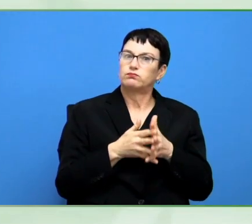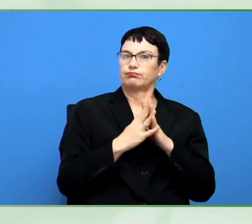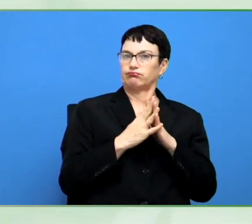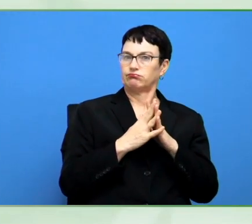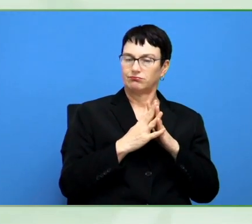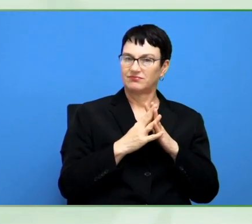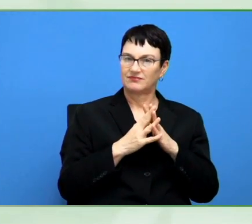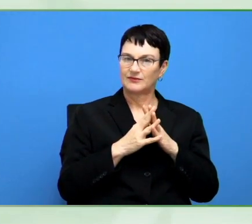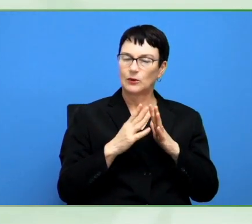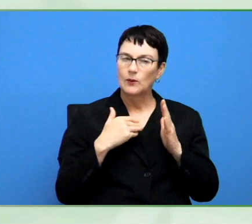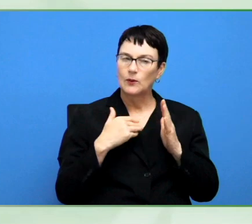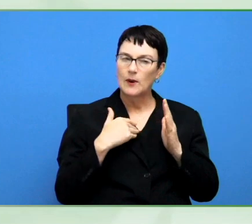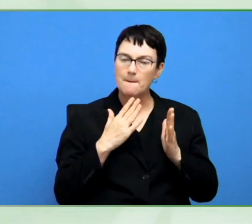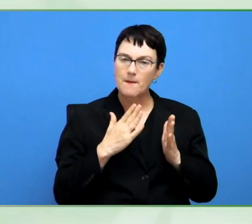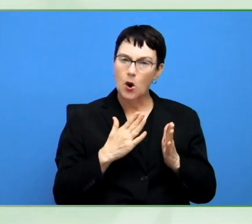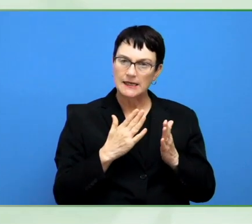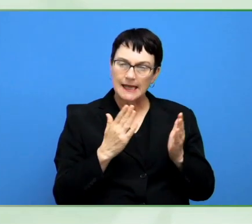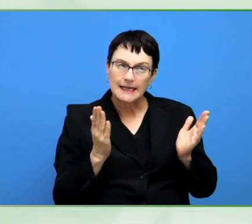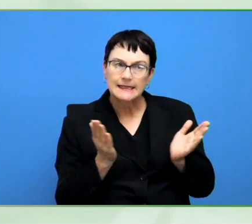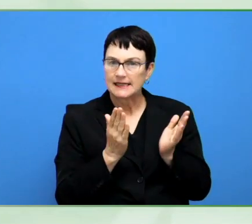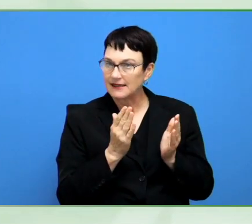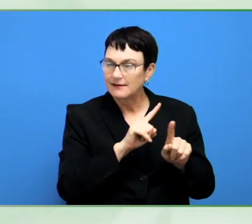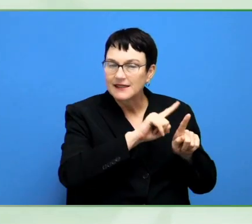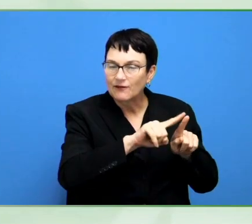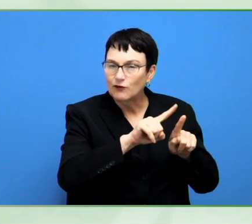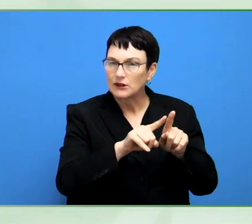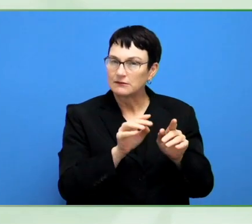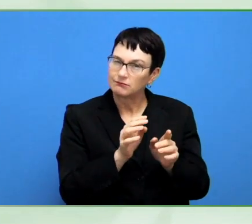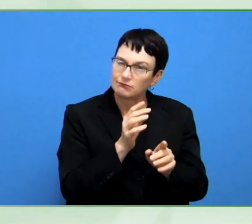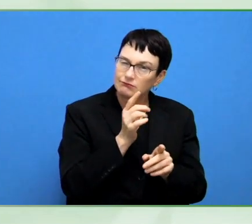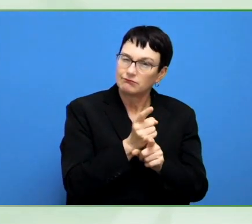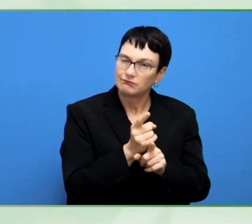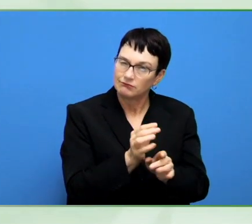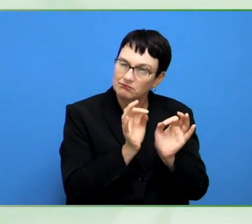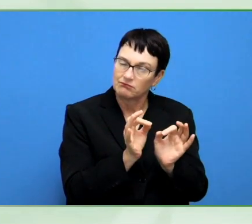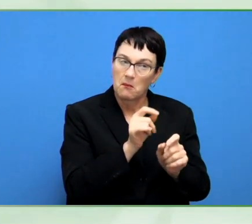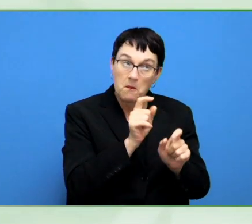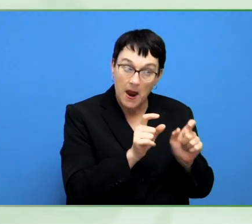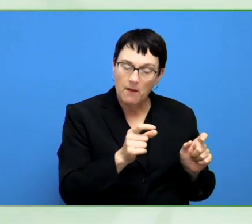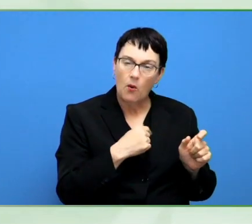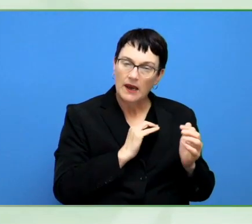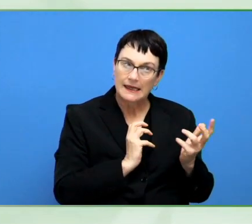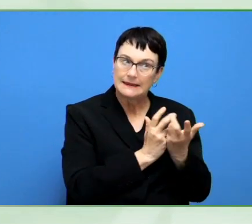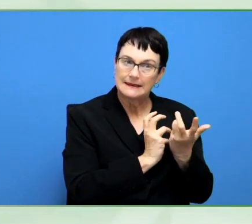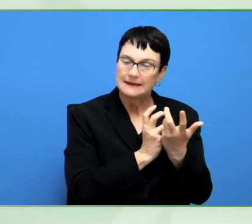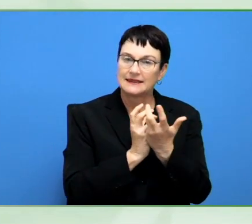to take that to the right people. So yeah, these are like the main things. Those are the main,